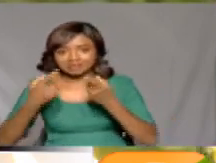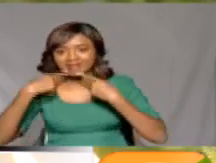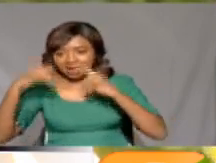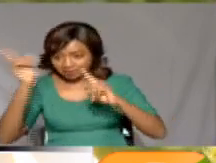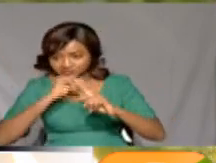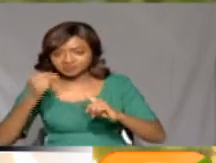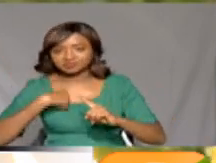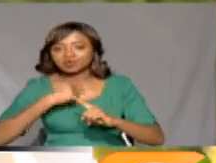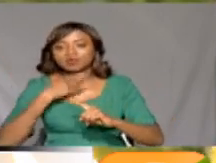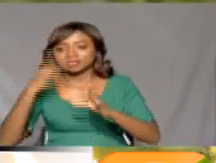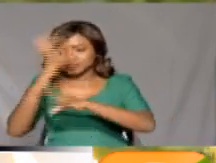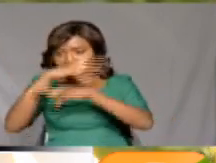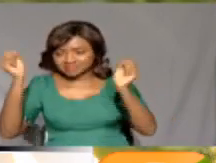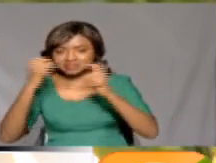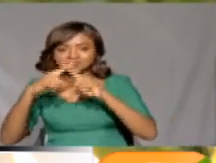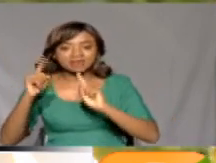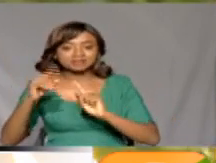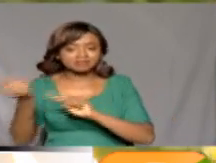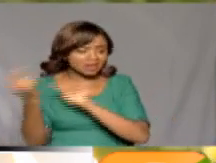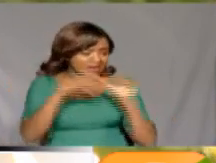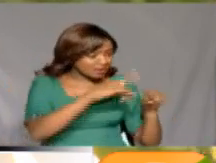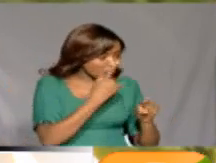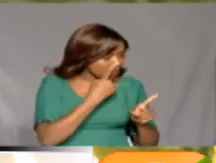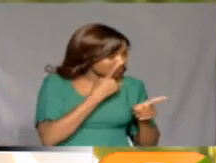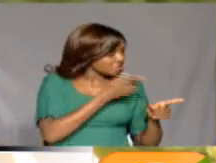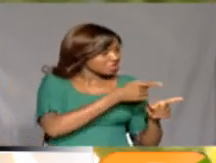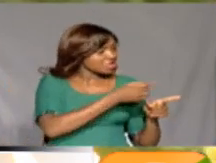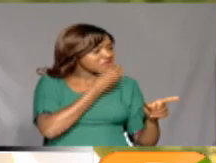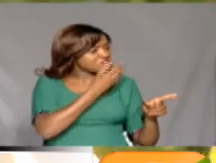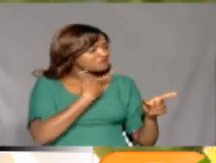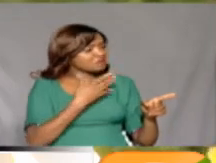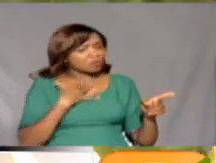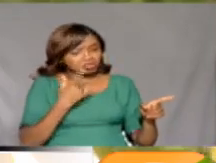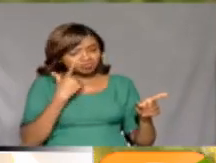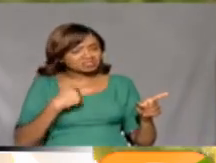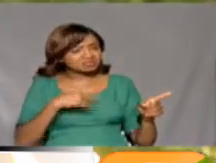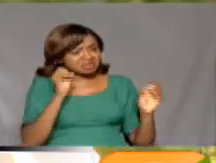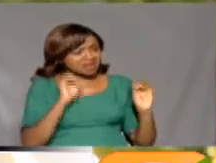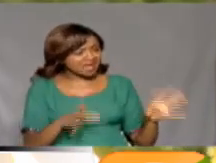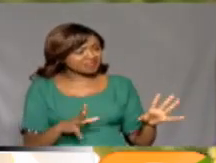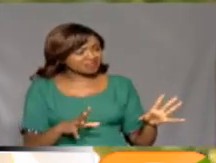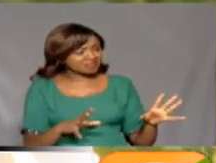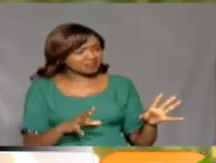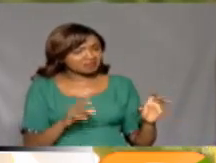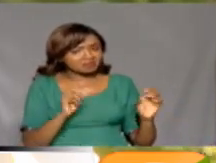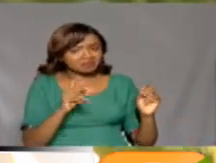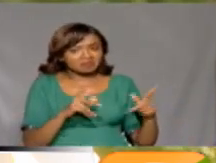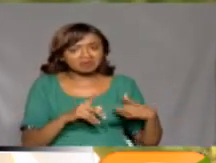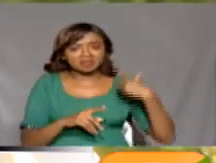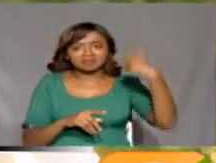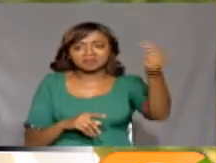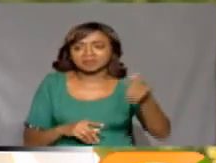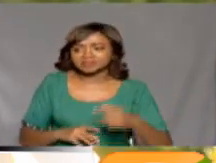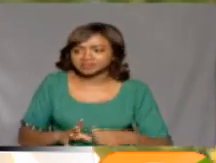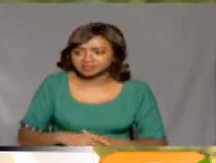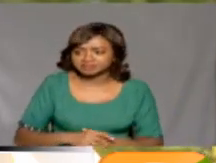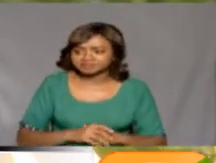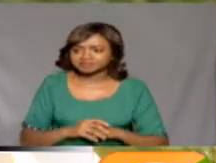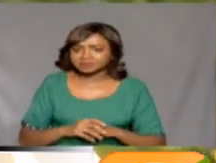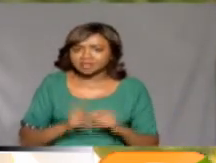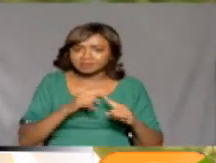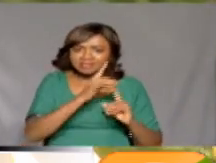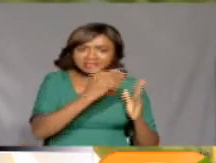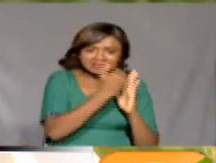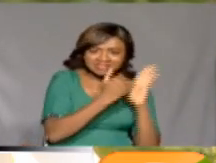Mzee, I said, doesn't want to see you guys. So we left. Then he issued a very scathing